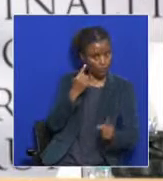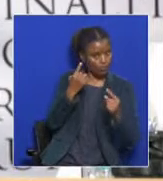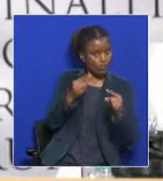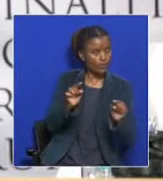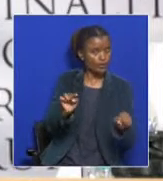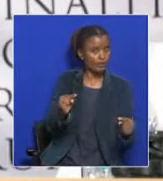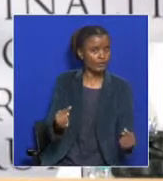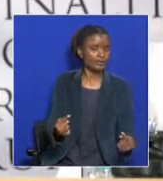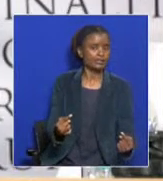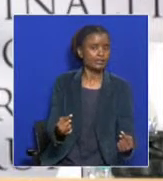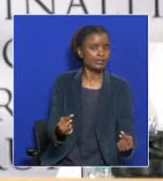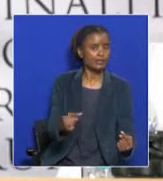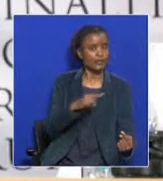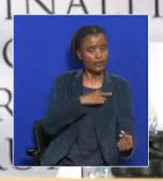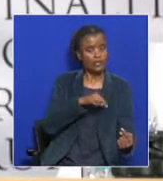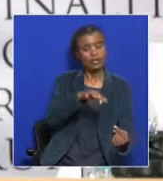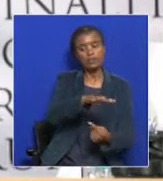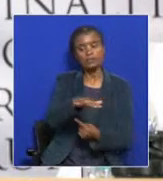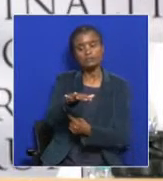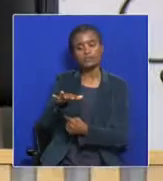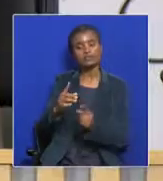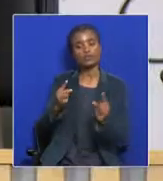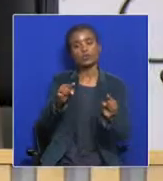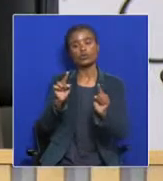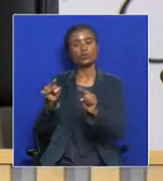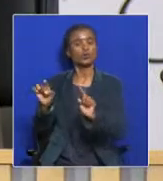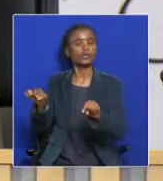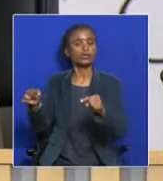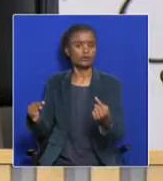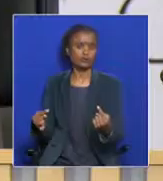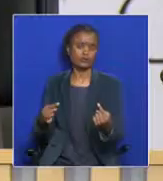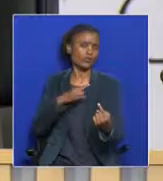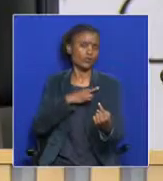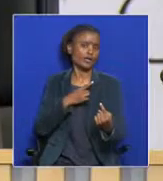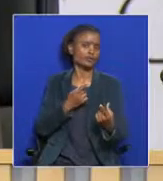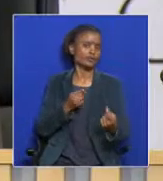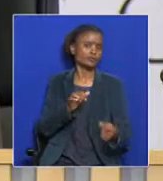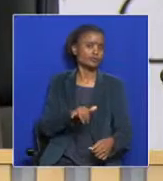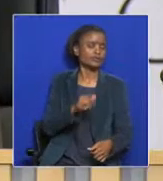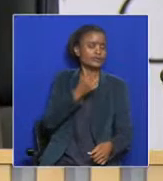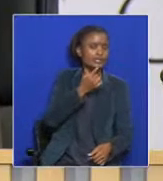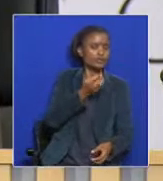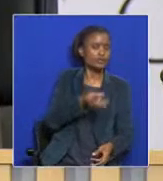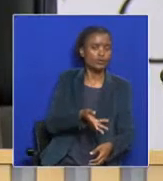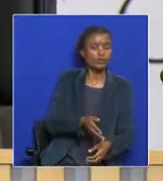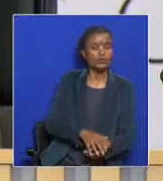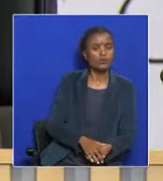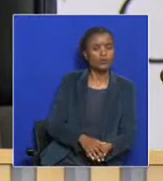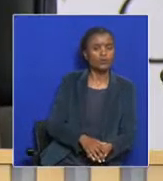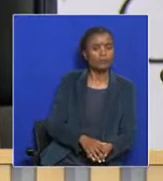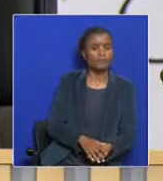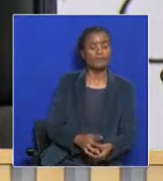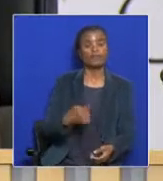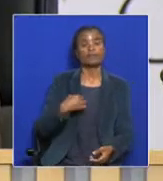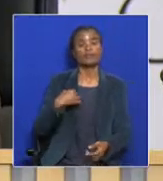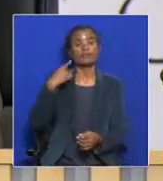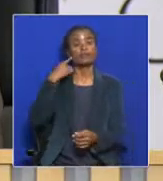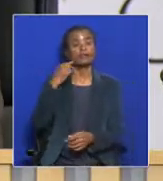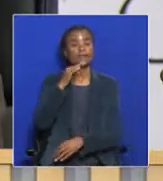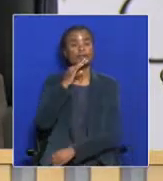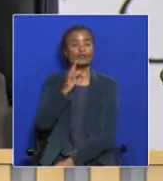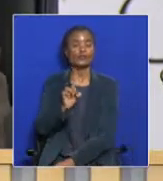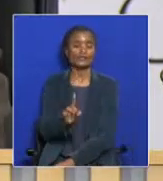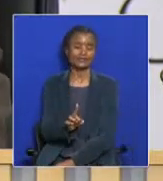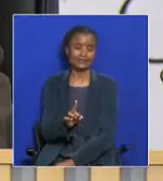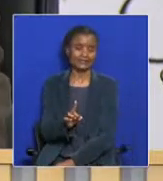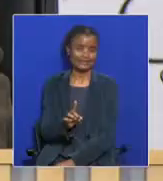avenues to exhaust in the very first place? I think what I meant by that is that I had knowledge